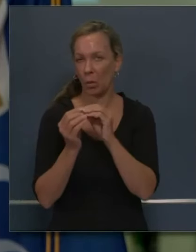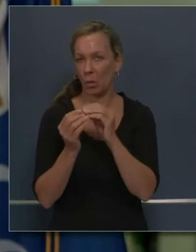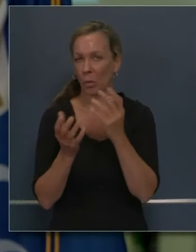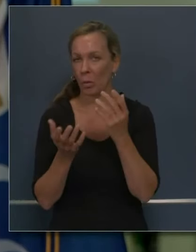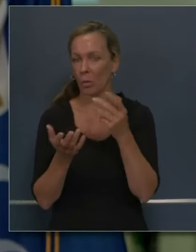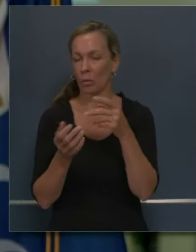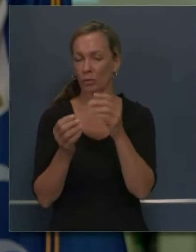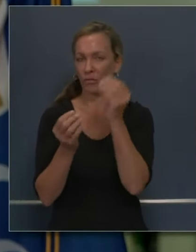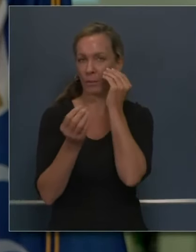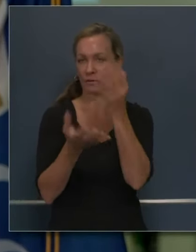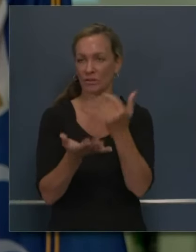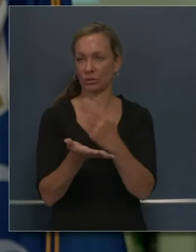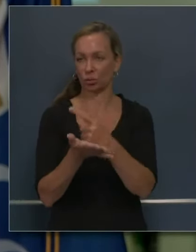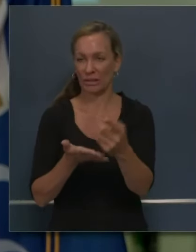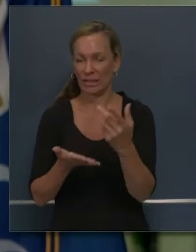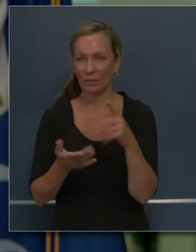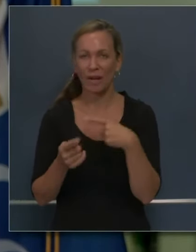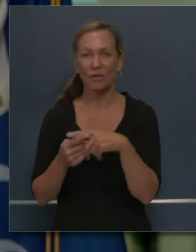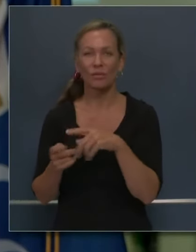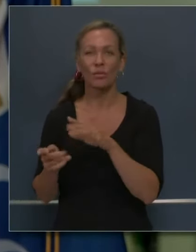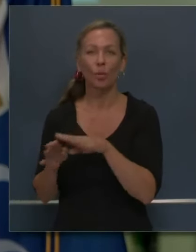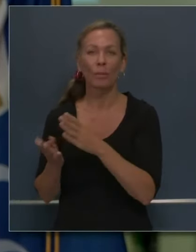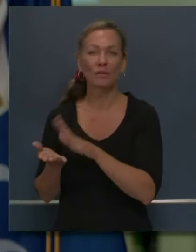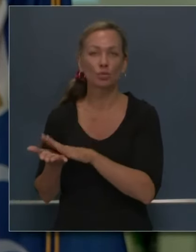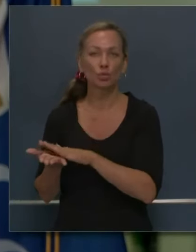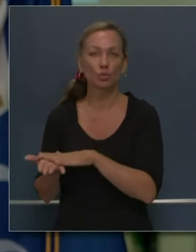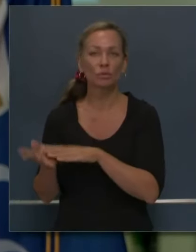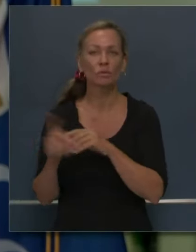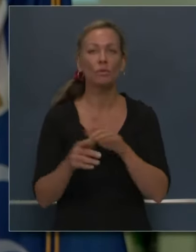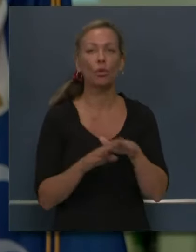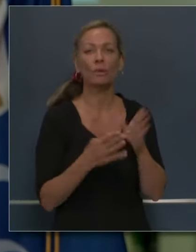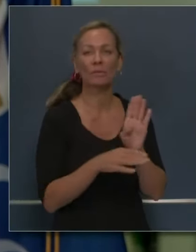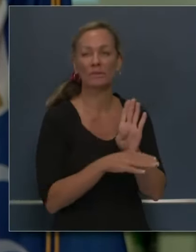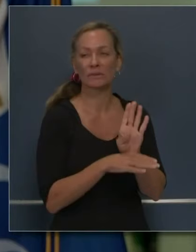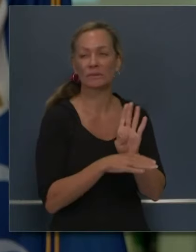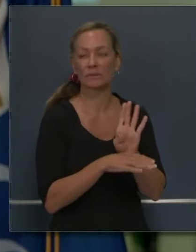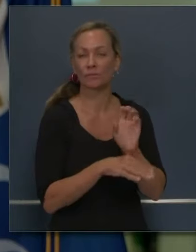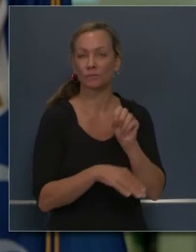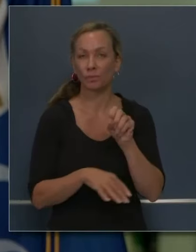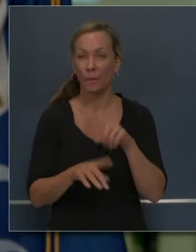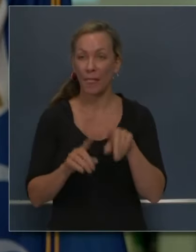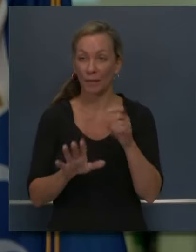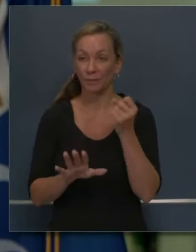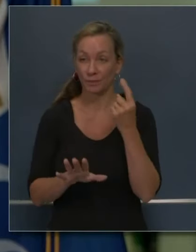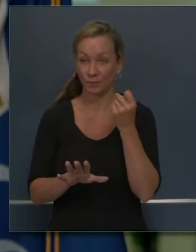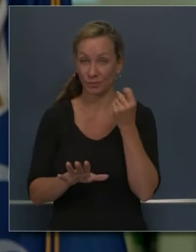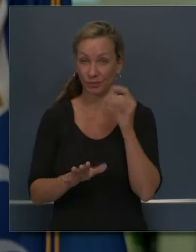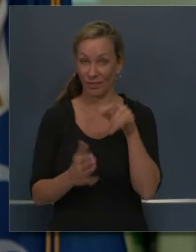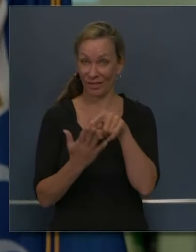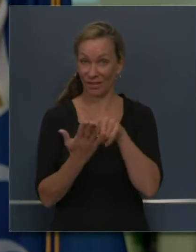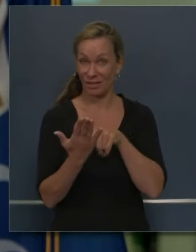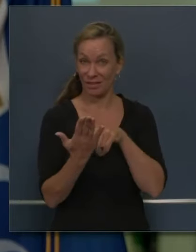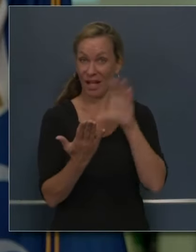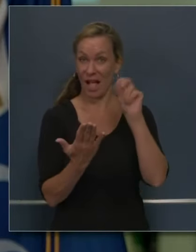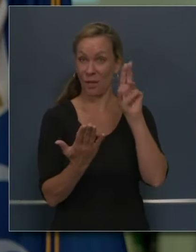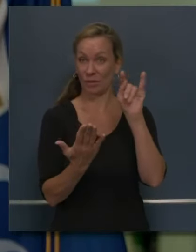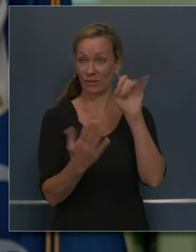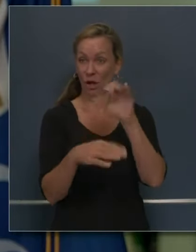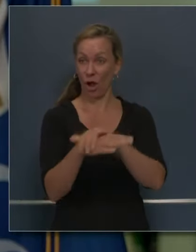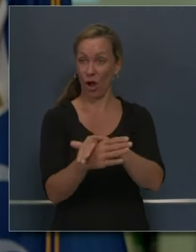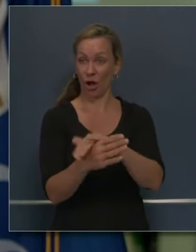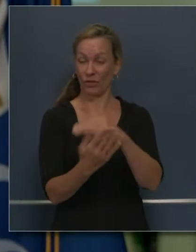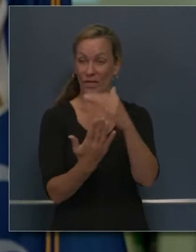remind folks that may not be as familiar, as you move off the monitoring list over a 14-day period, you're off that list.